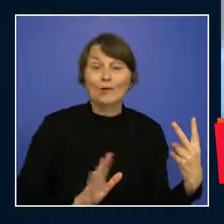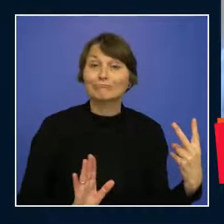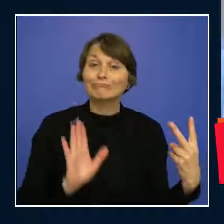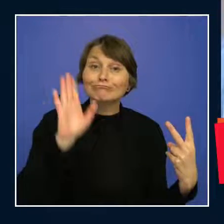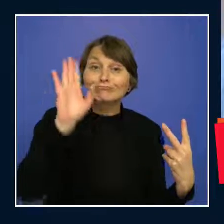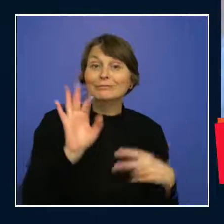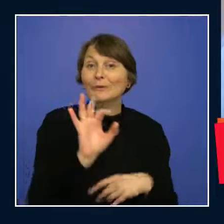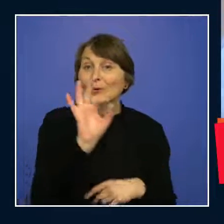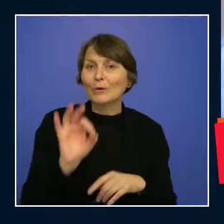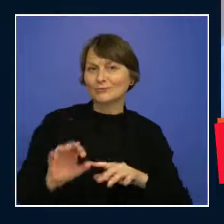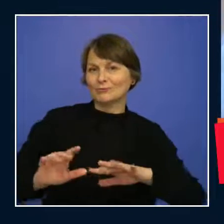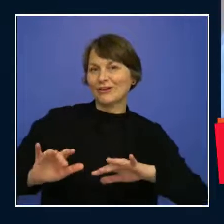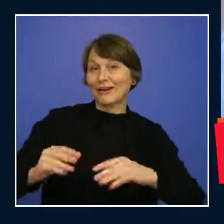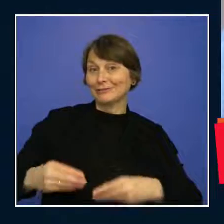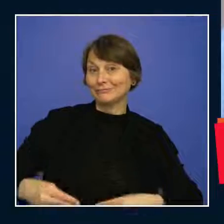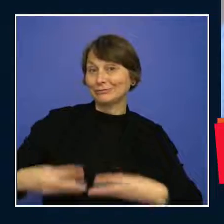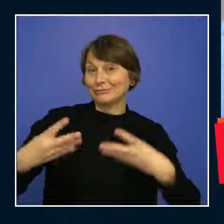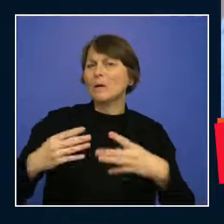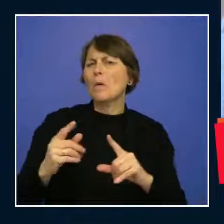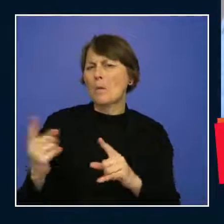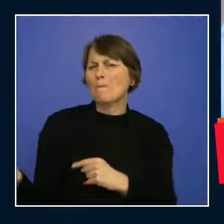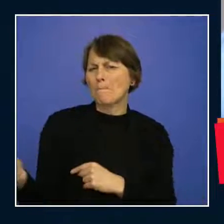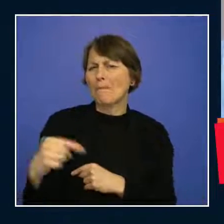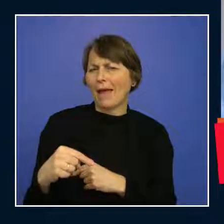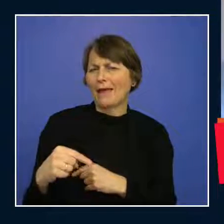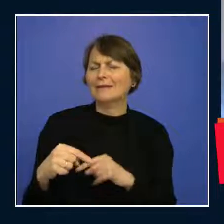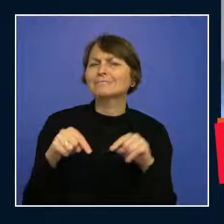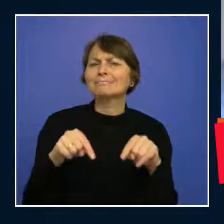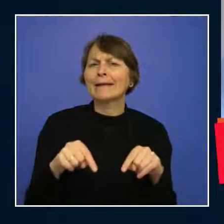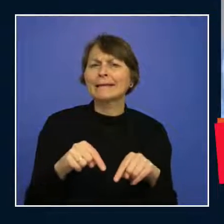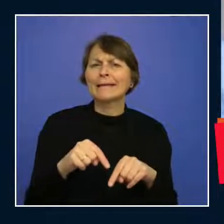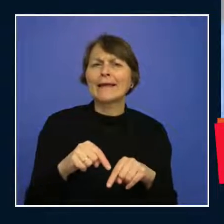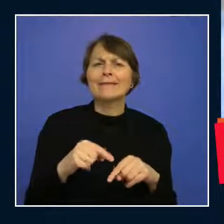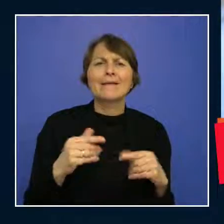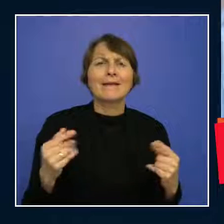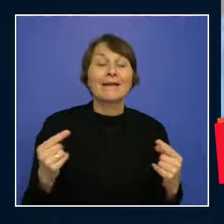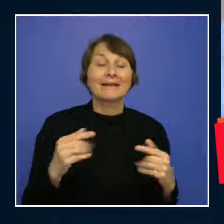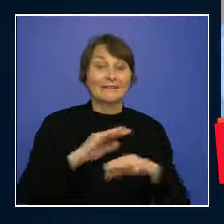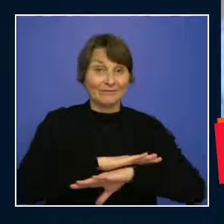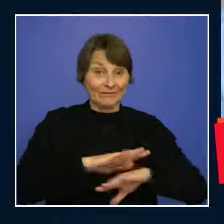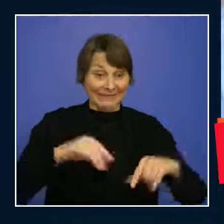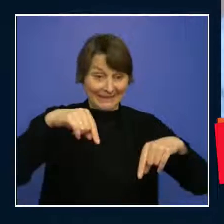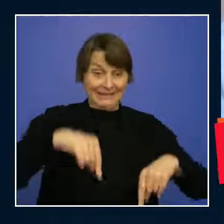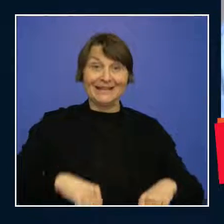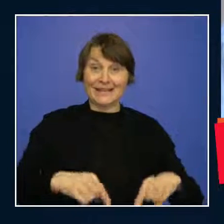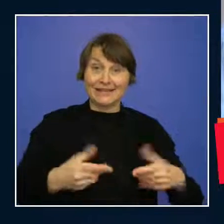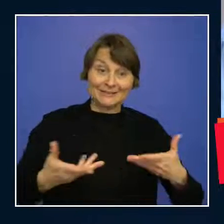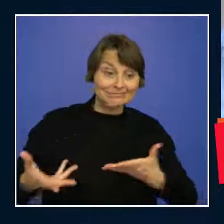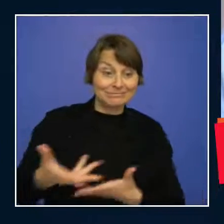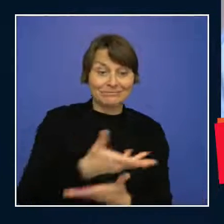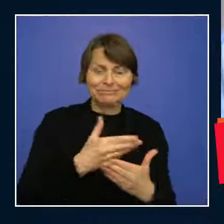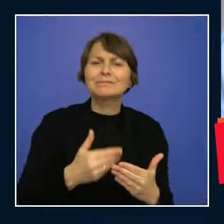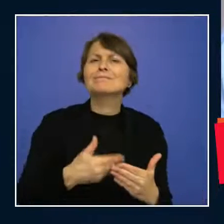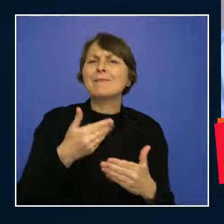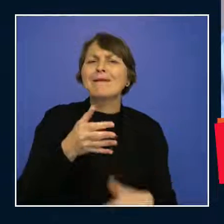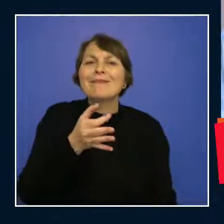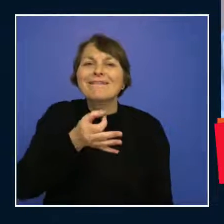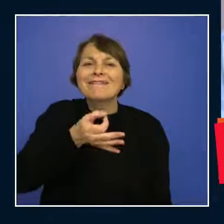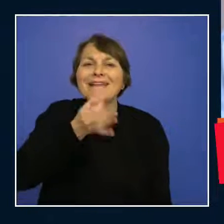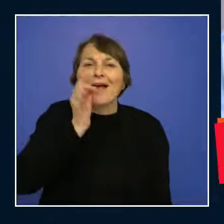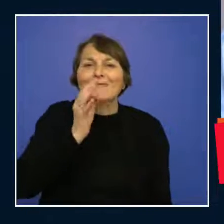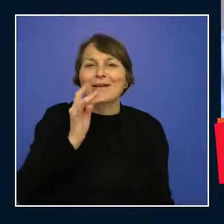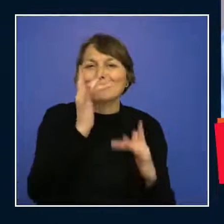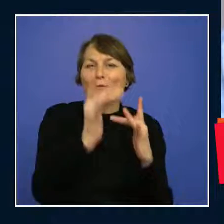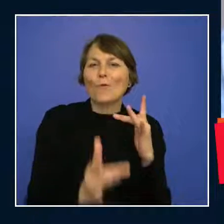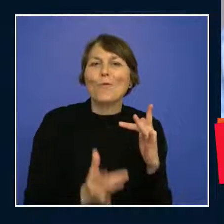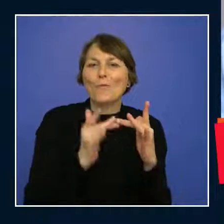come back and we'll have a chat. And then afterwards, we'll be in the cafe, which is a Microsoft Teams meeting, which all are invited to